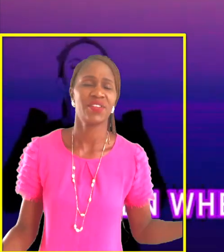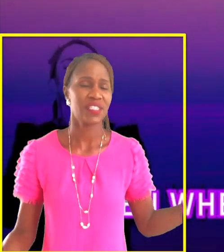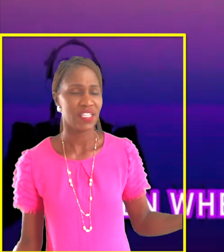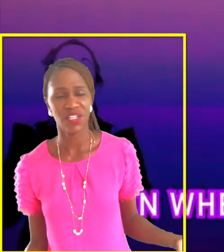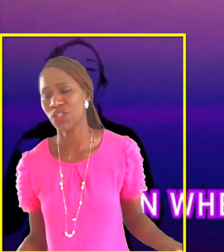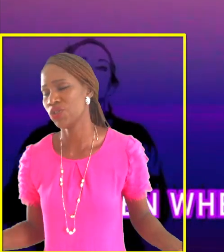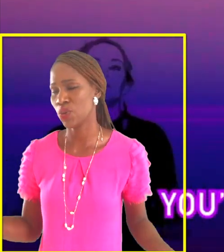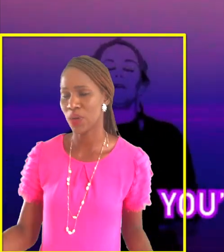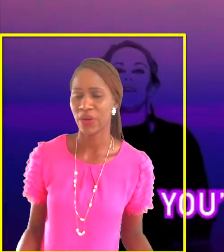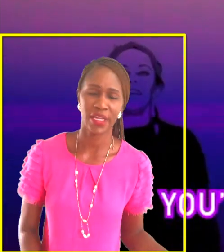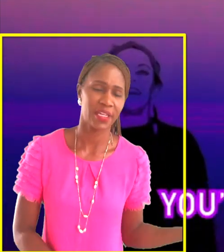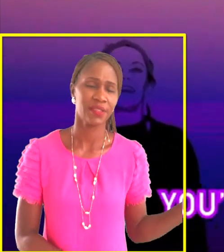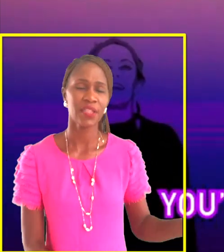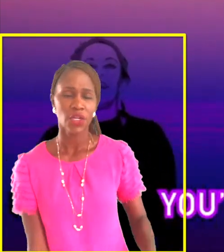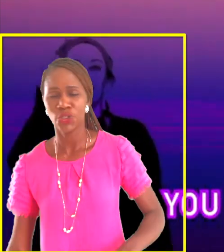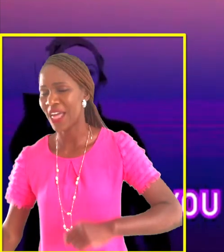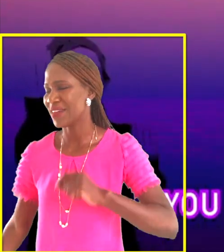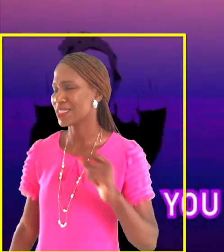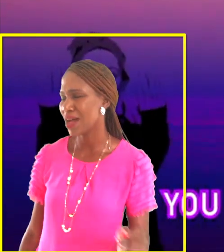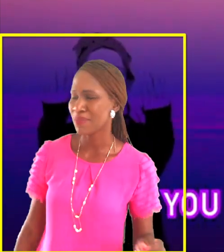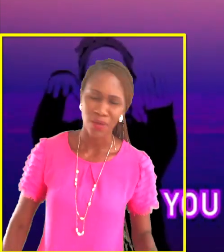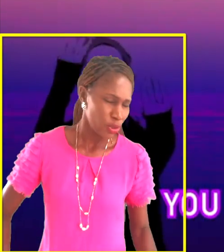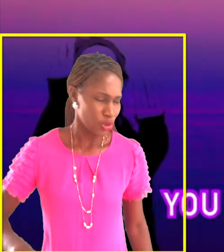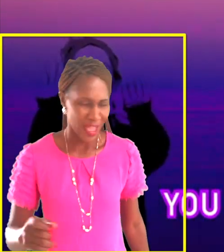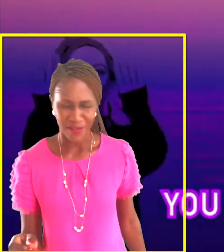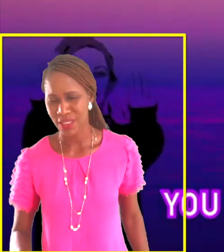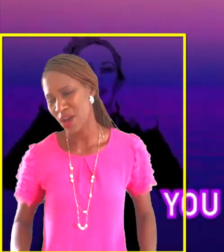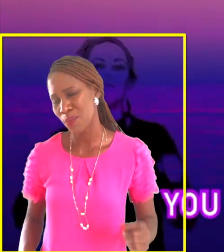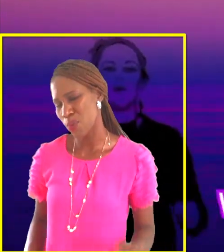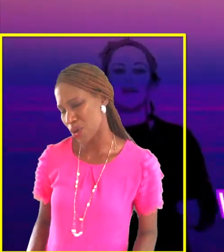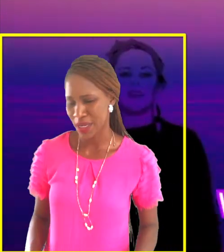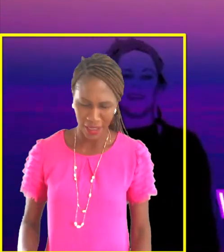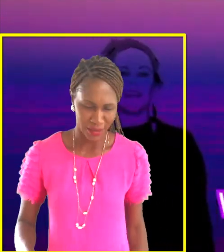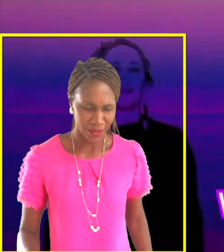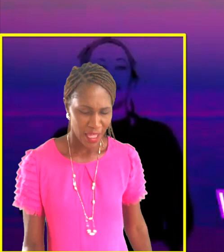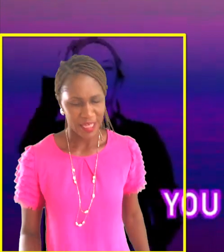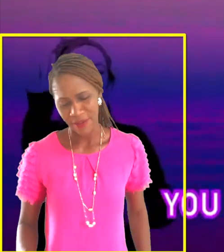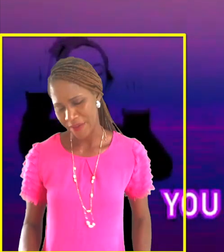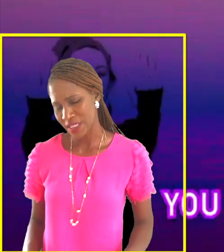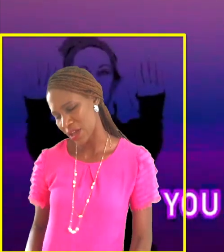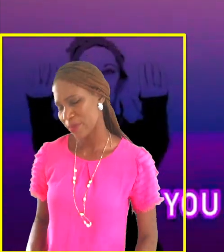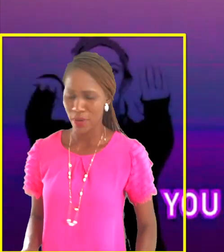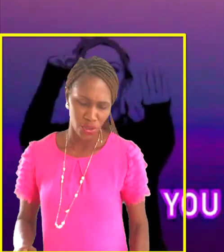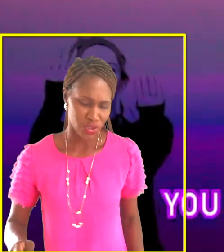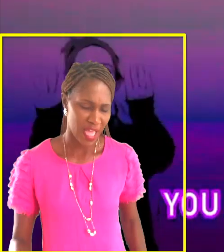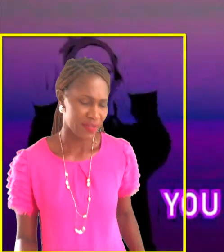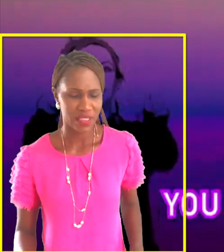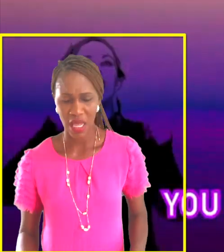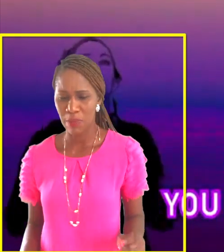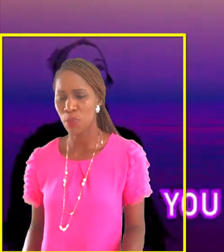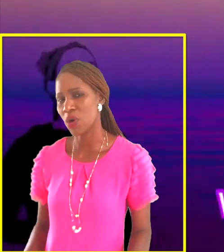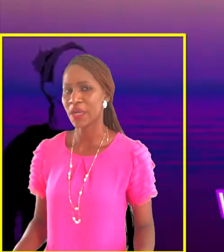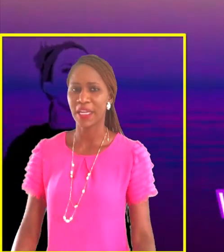when I don't feel it, you're working. You never stop, you never stop working. You never stop, you